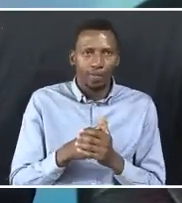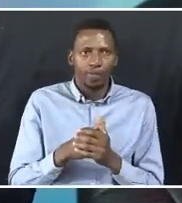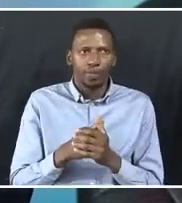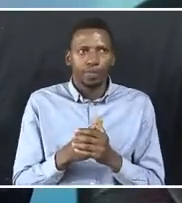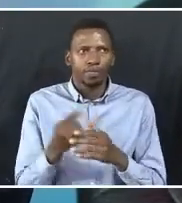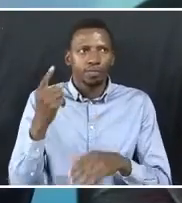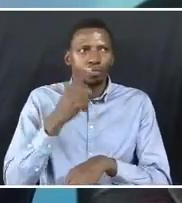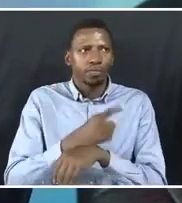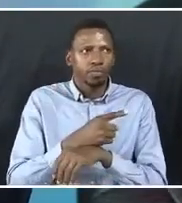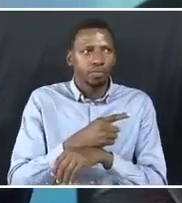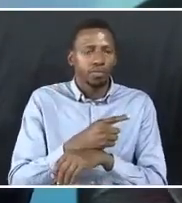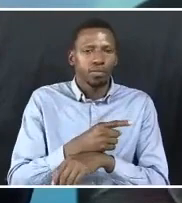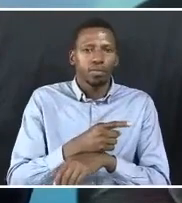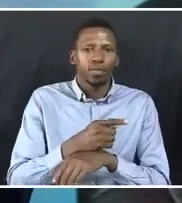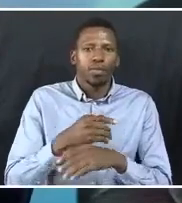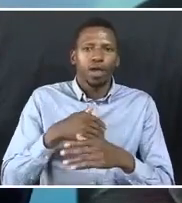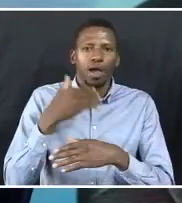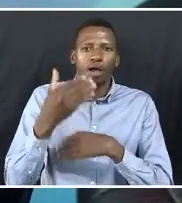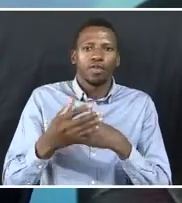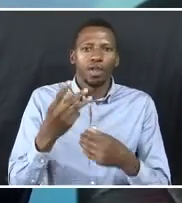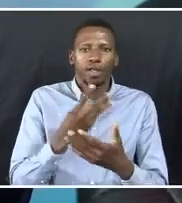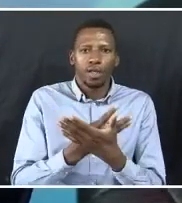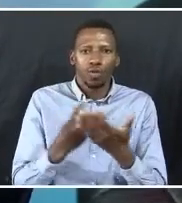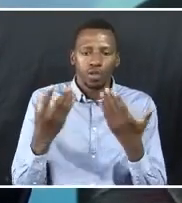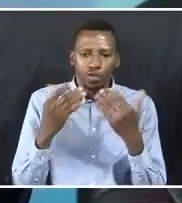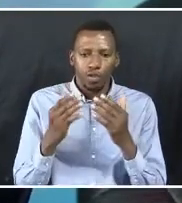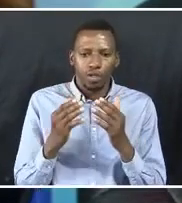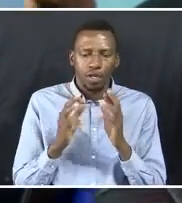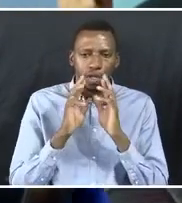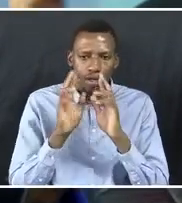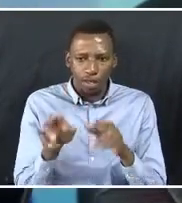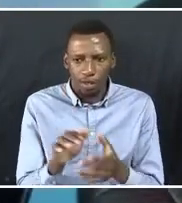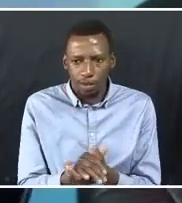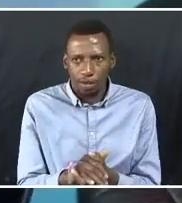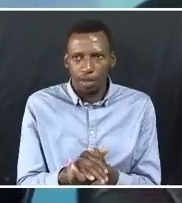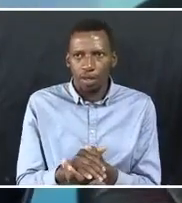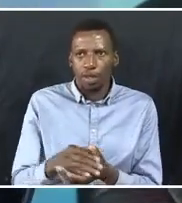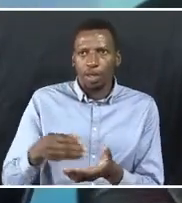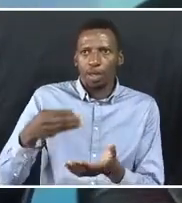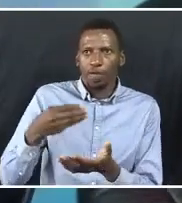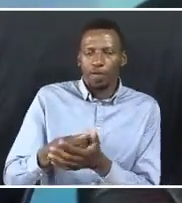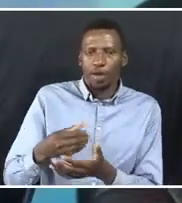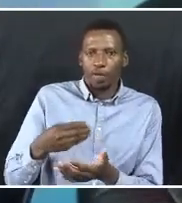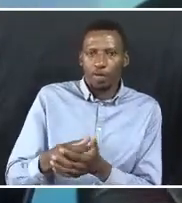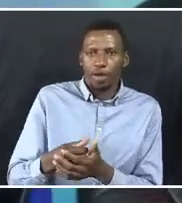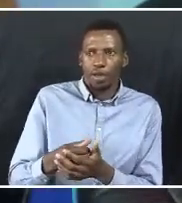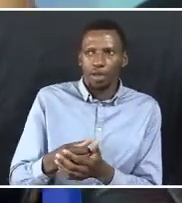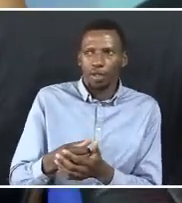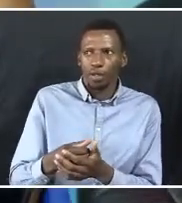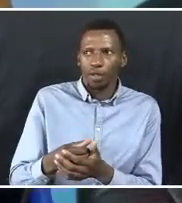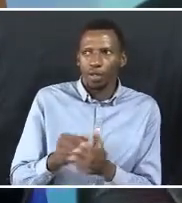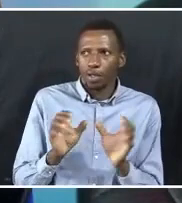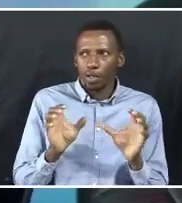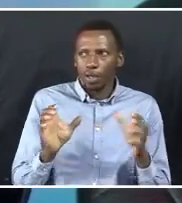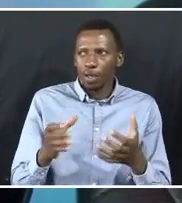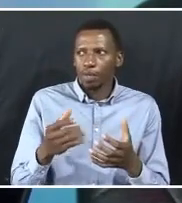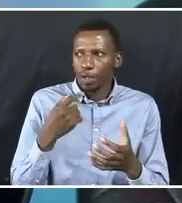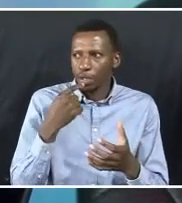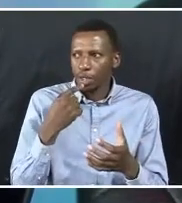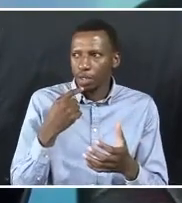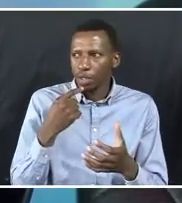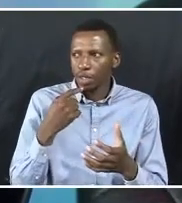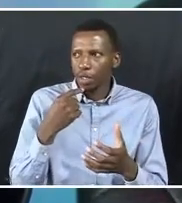the results, that is after 3 weeks, the financial campaign was ongoing, but we had this